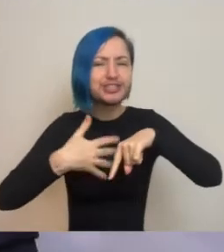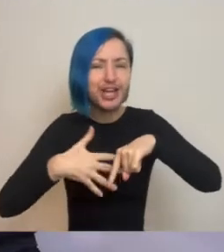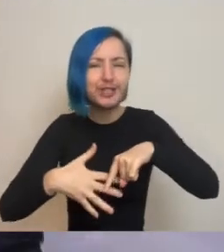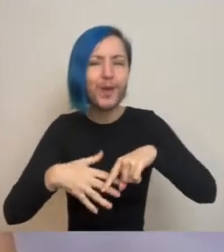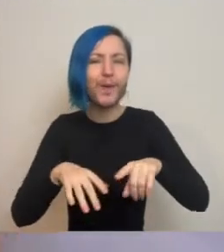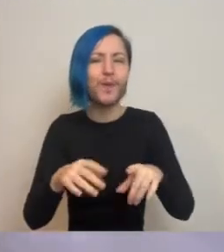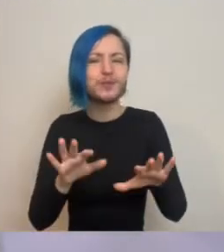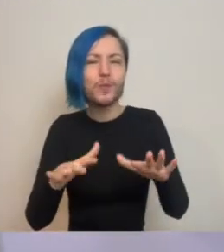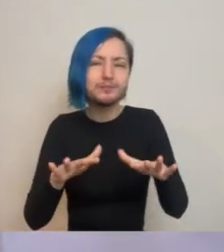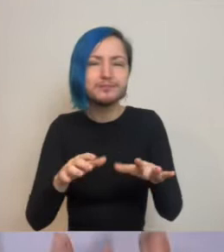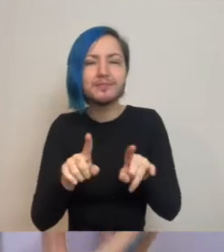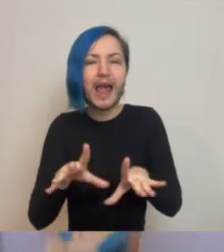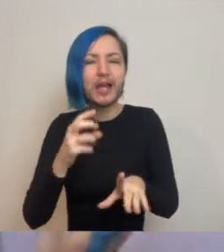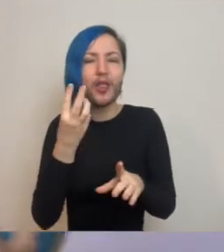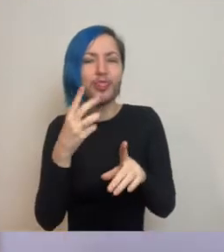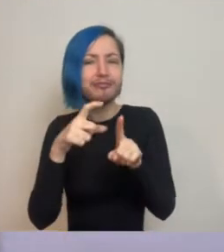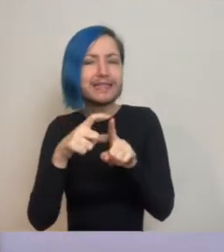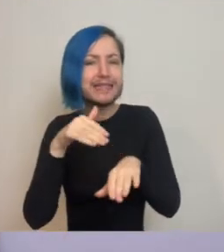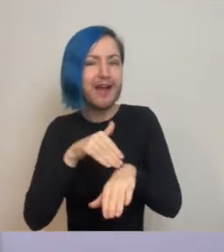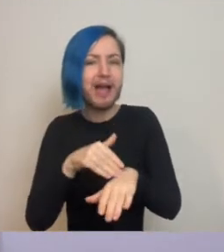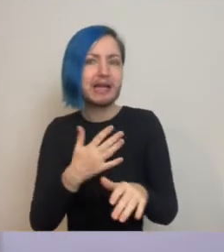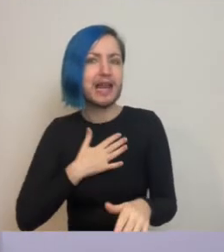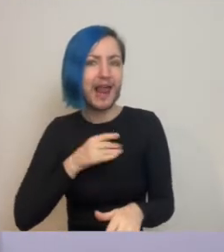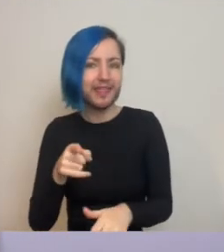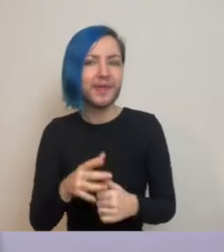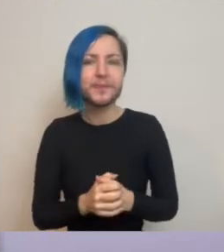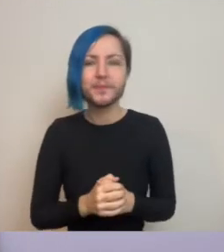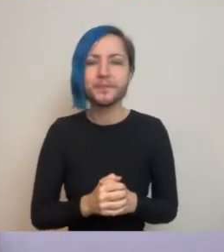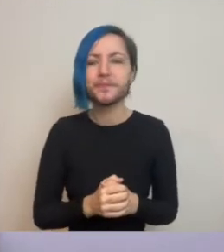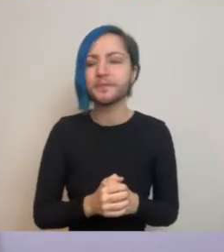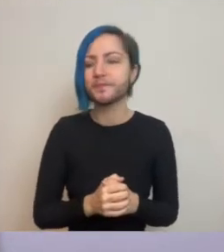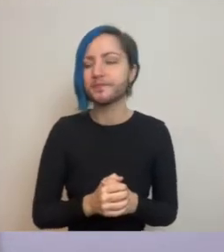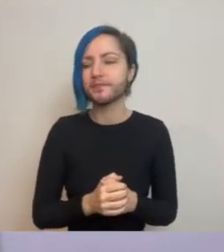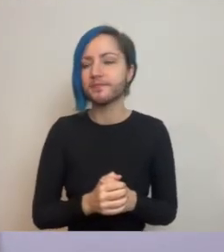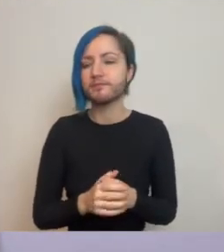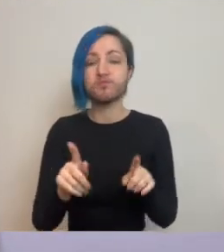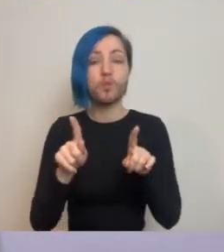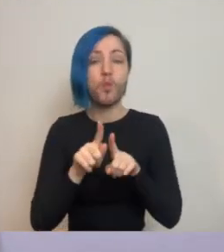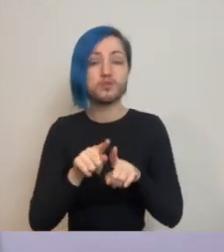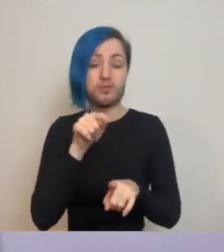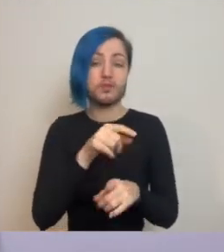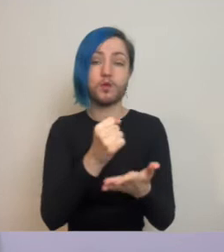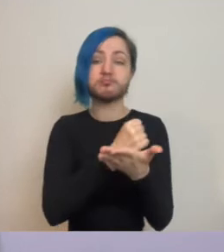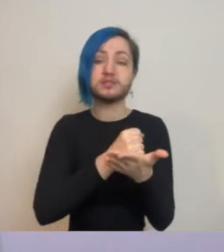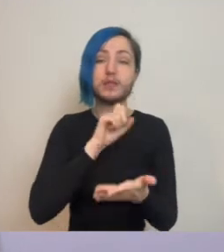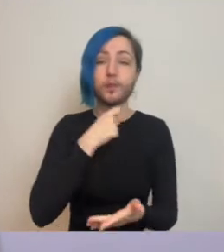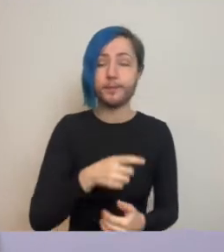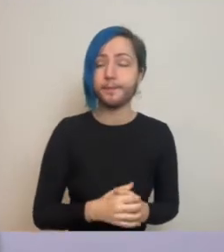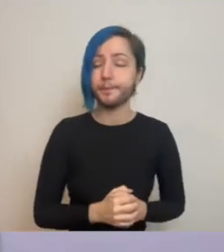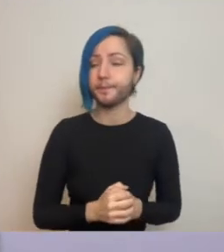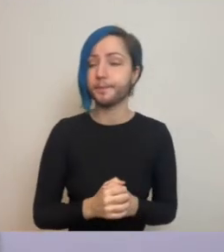of 3D effect that you can get on the paper. I'm also going to put this one on here.